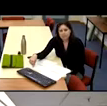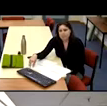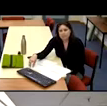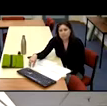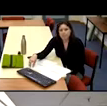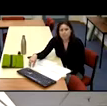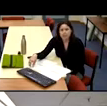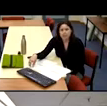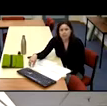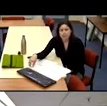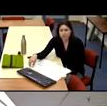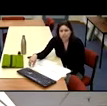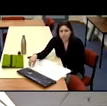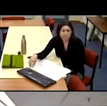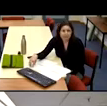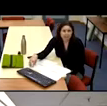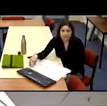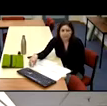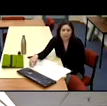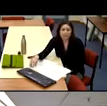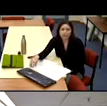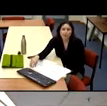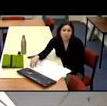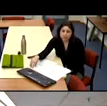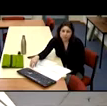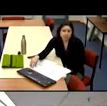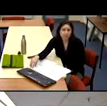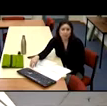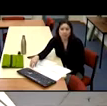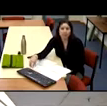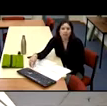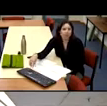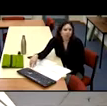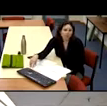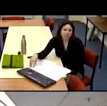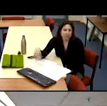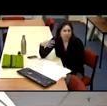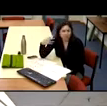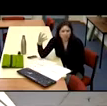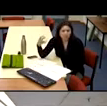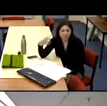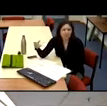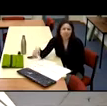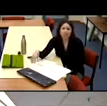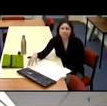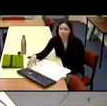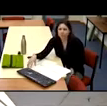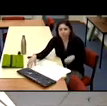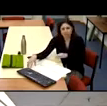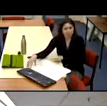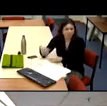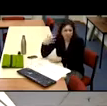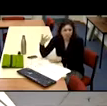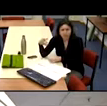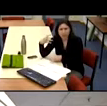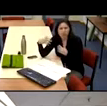And he just didn't want anything to do with that word refugee. For him, it gave him nothing, it didn't benefit him in any way, and all he felt was negativity from it